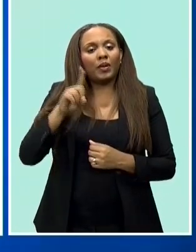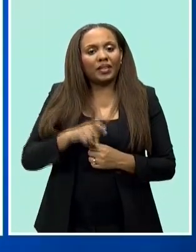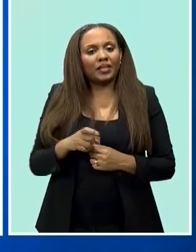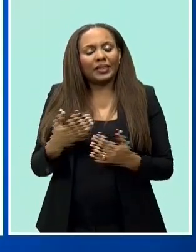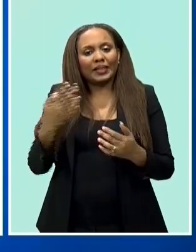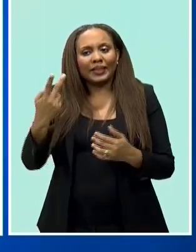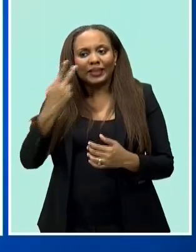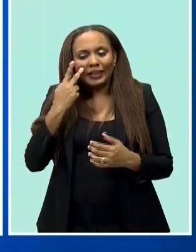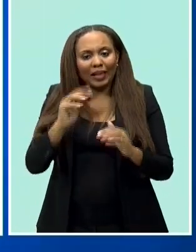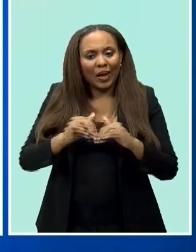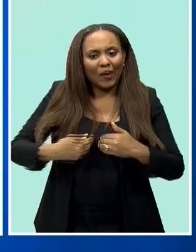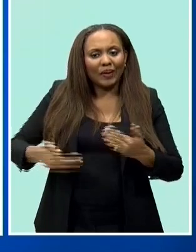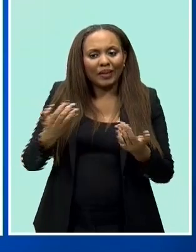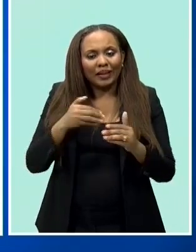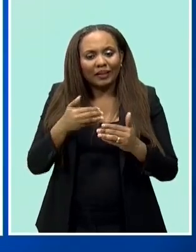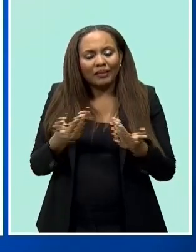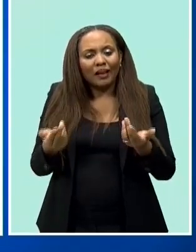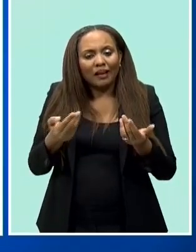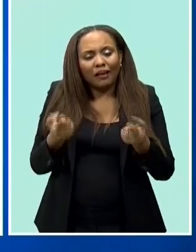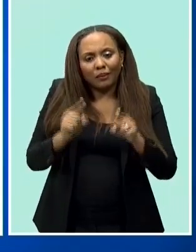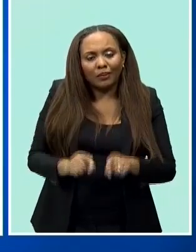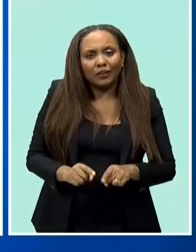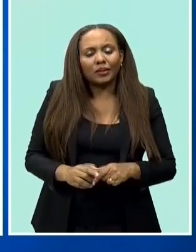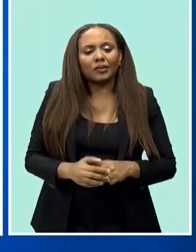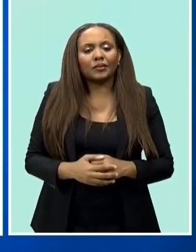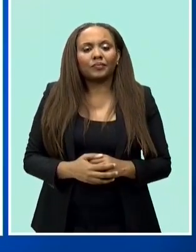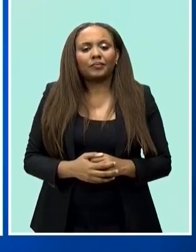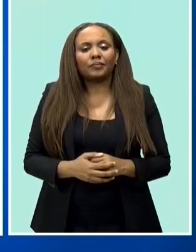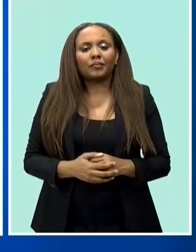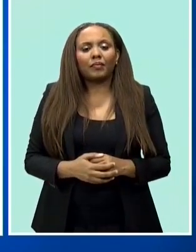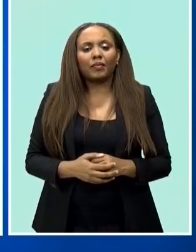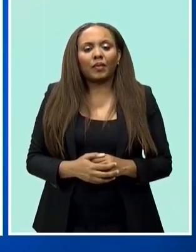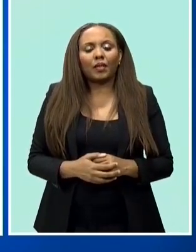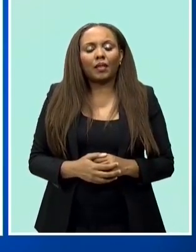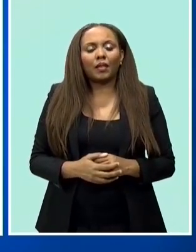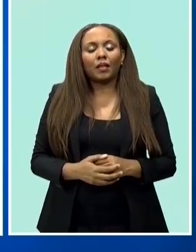Incoming CARICOM chairman and host Prime Minister Alan Chastney says